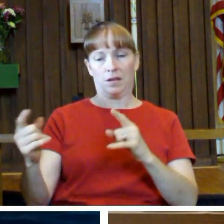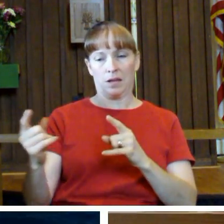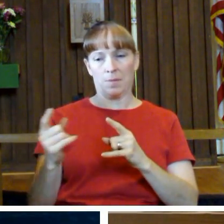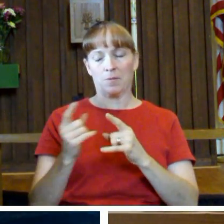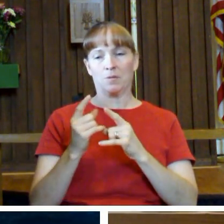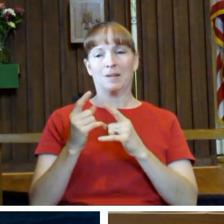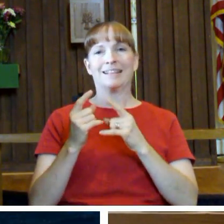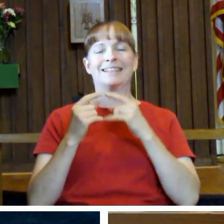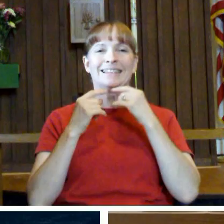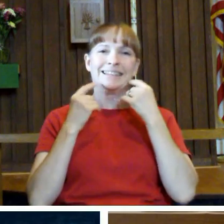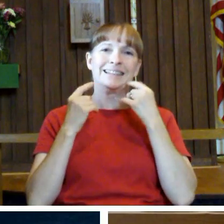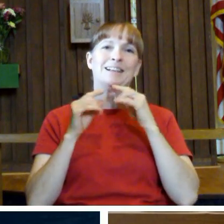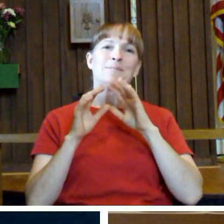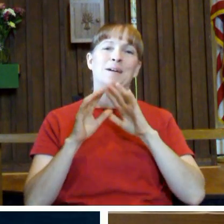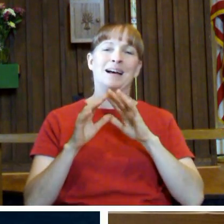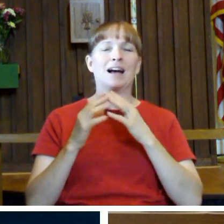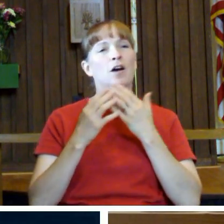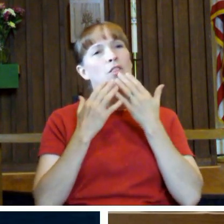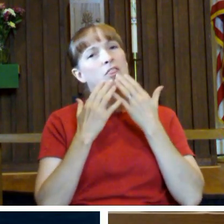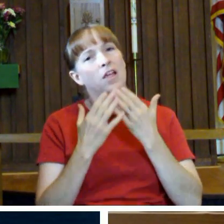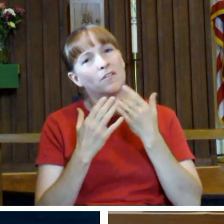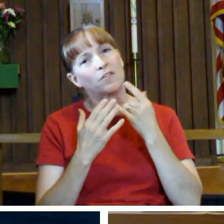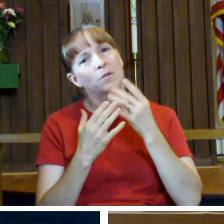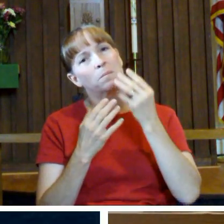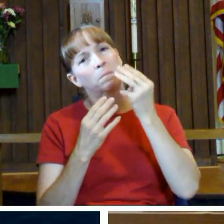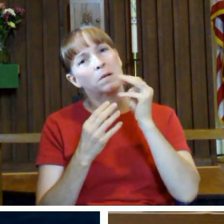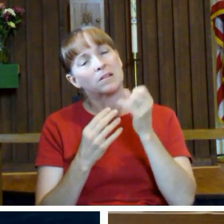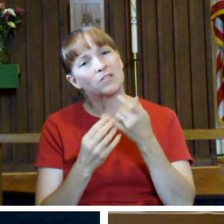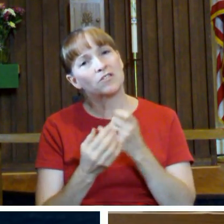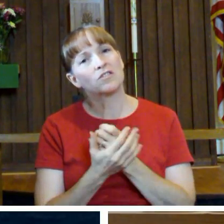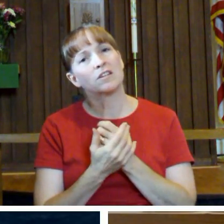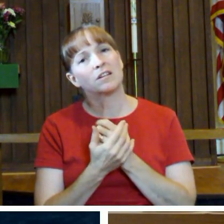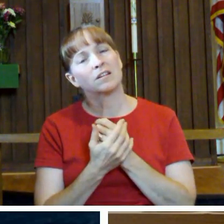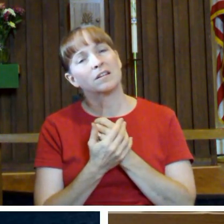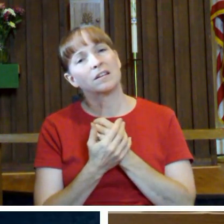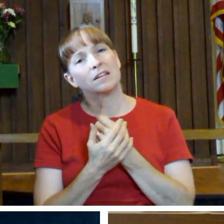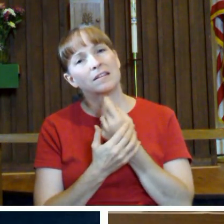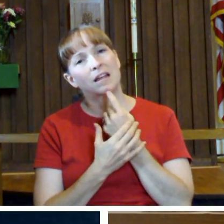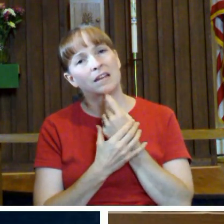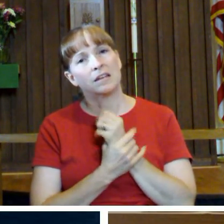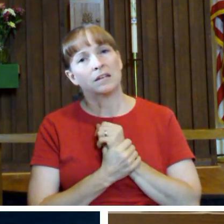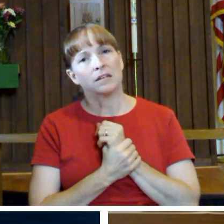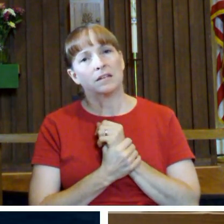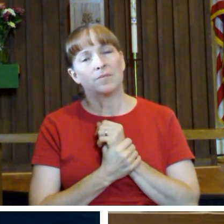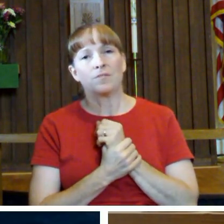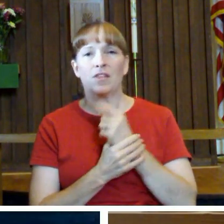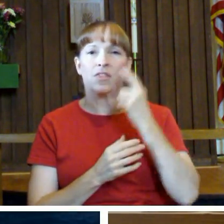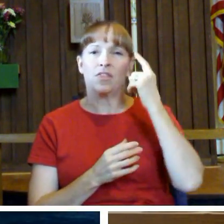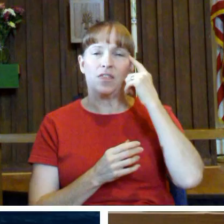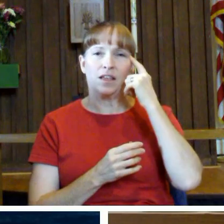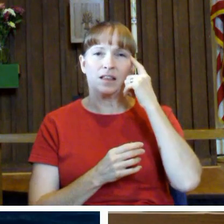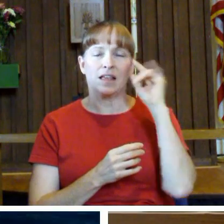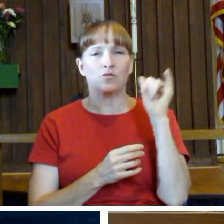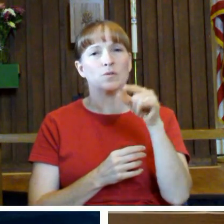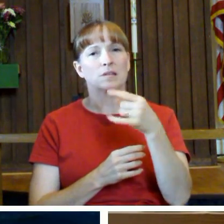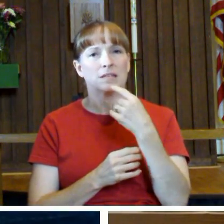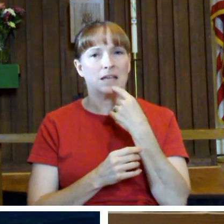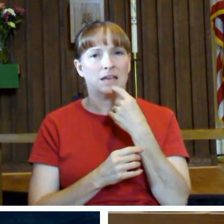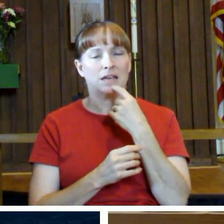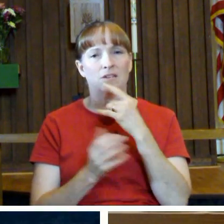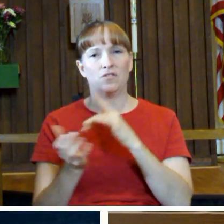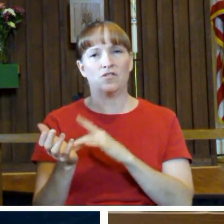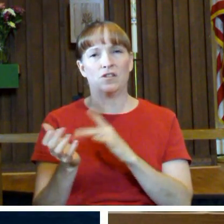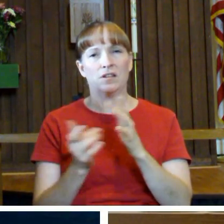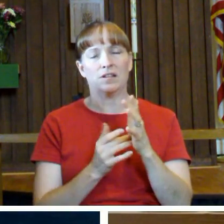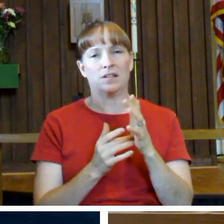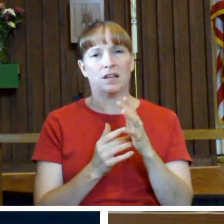bowing. 'How grateful I am for your message, Fräulein,' he said. 'To think that, as you say,